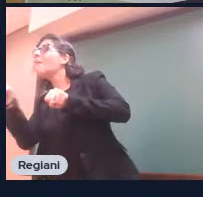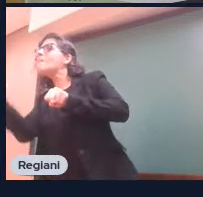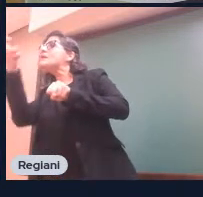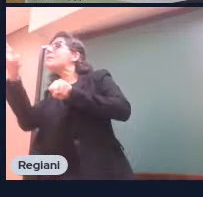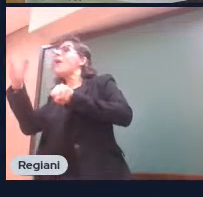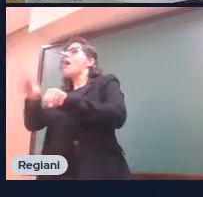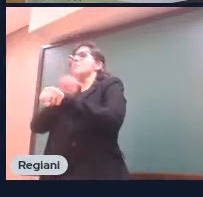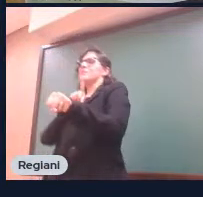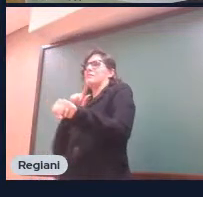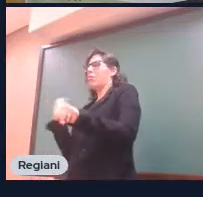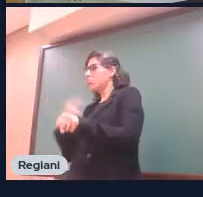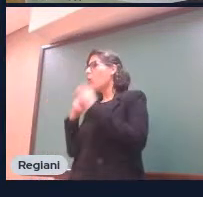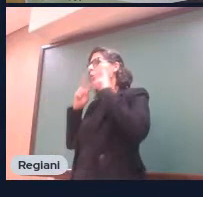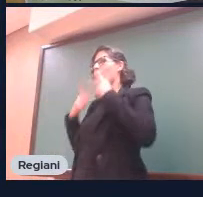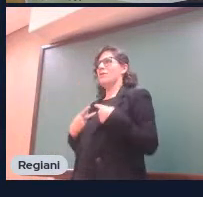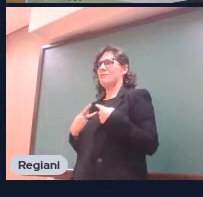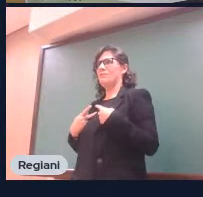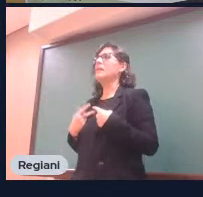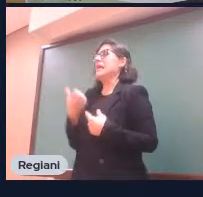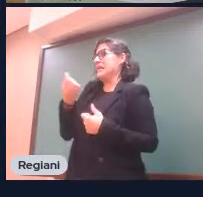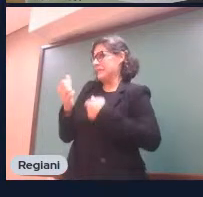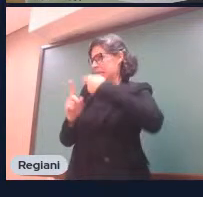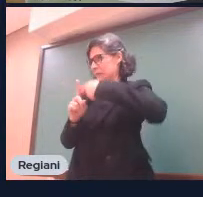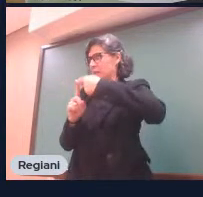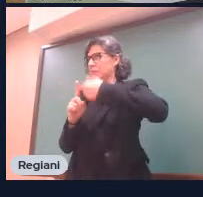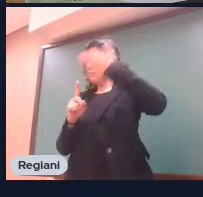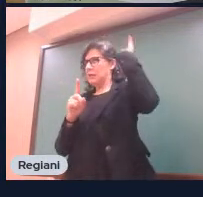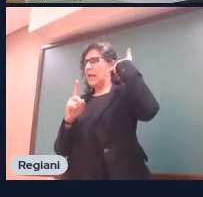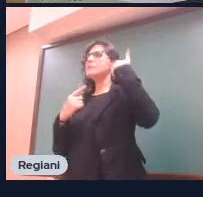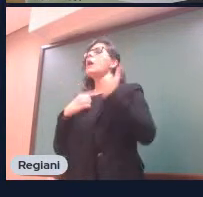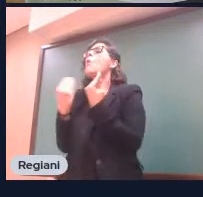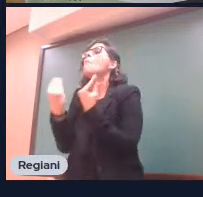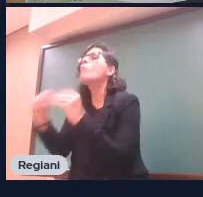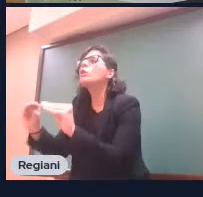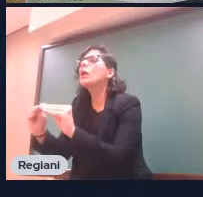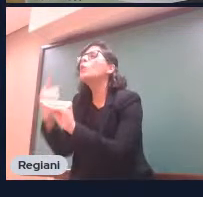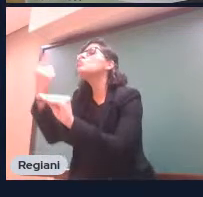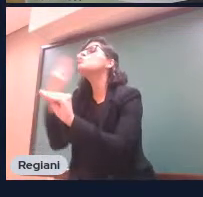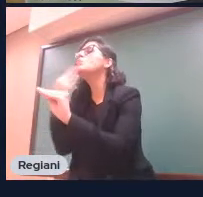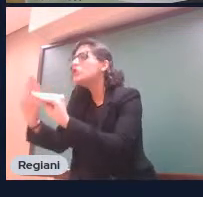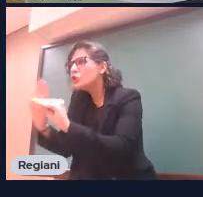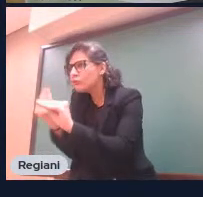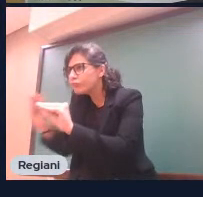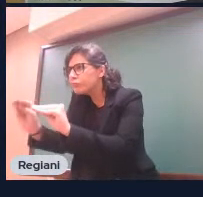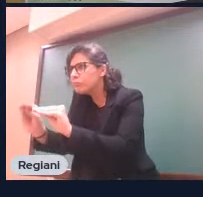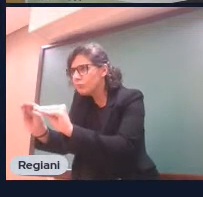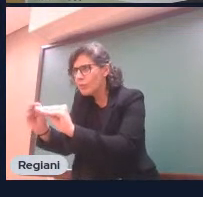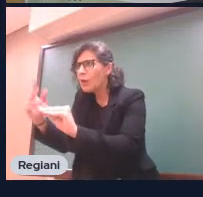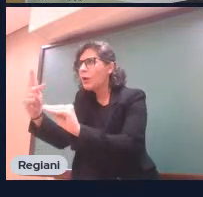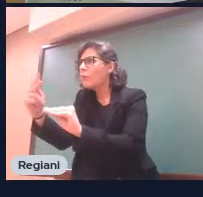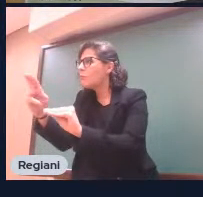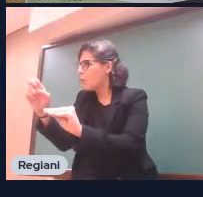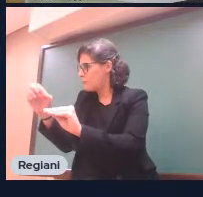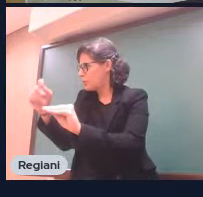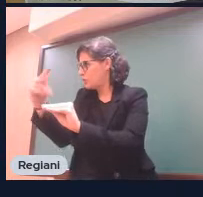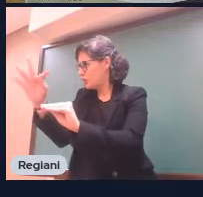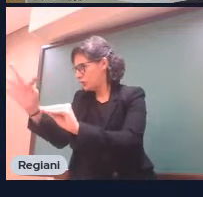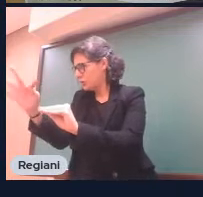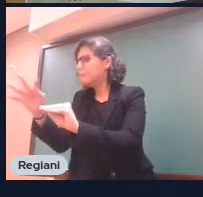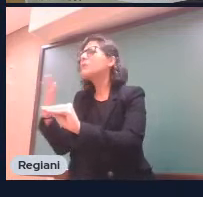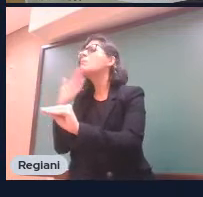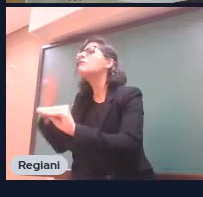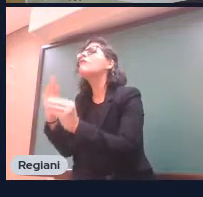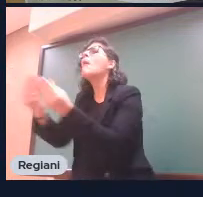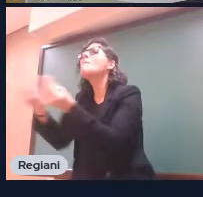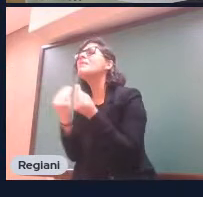said over the past 6 months, I came up with one single prompt, and there is the prompt. Please give me a Colbert-style